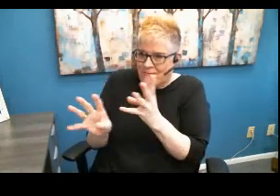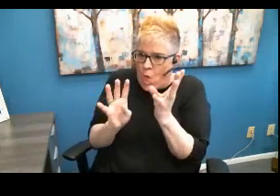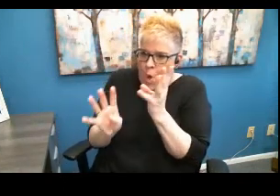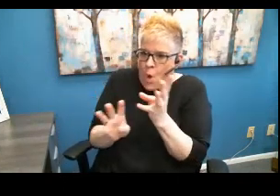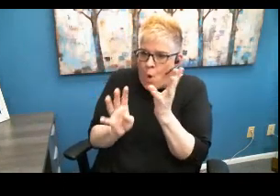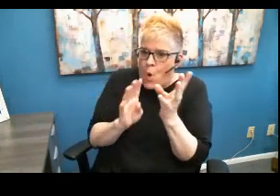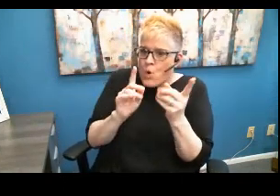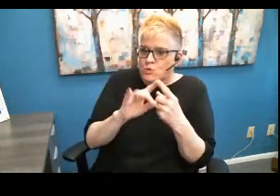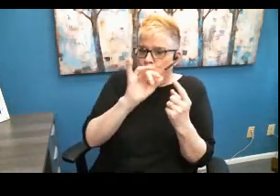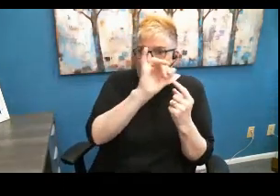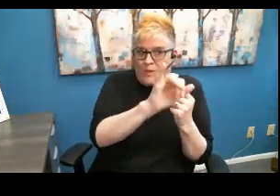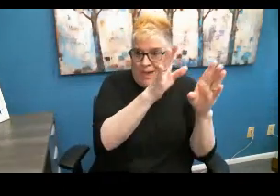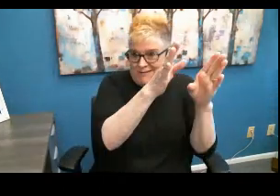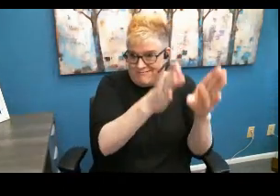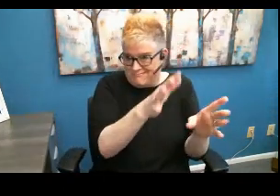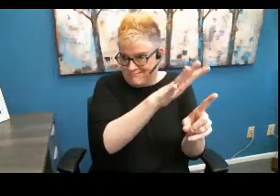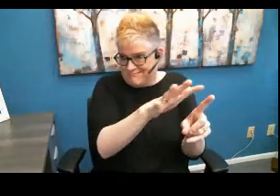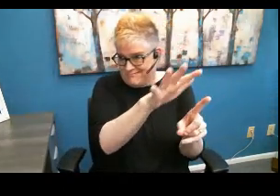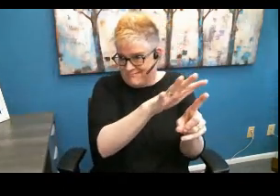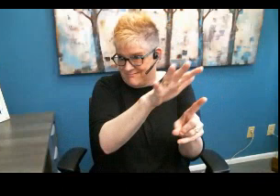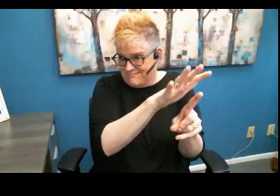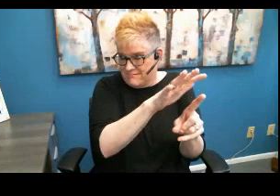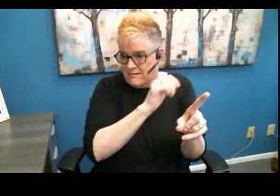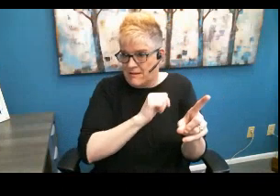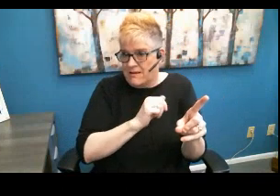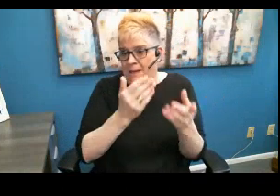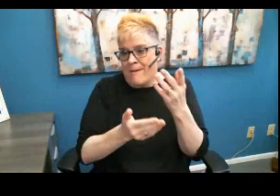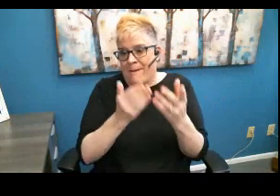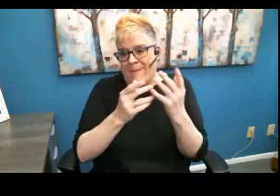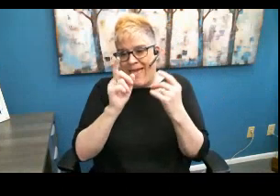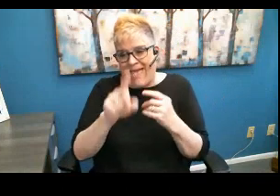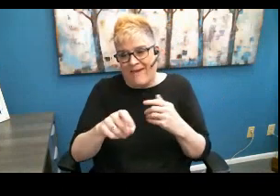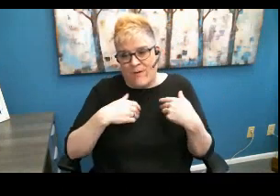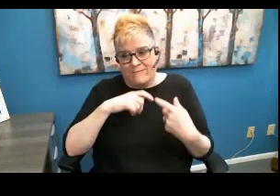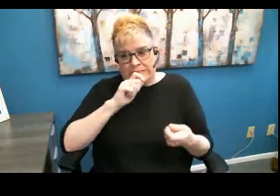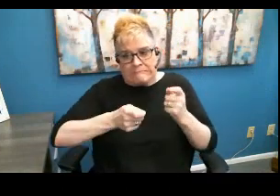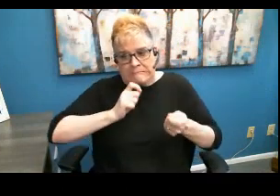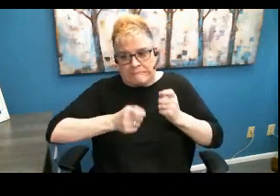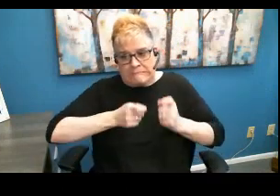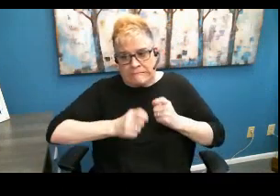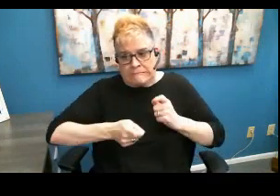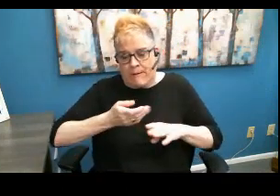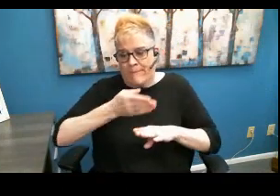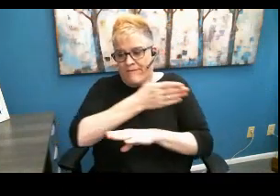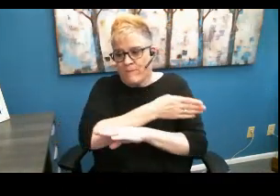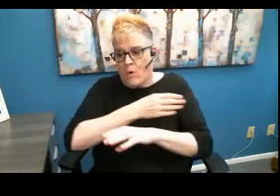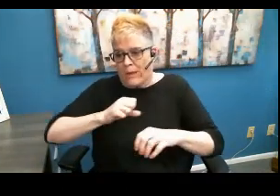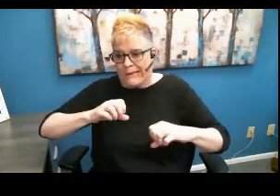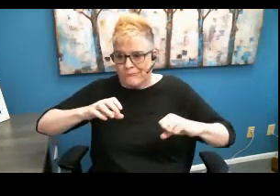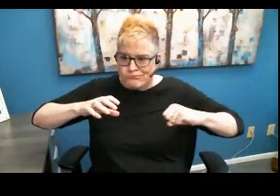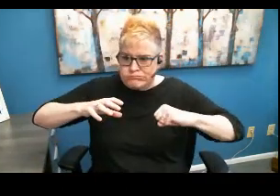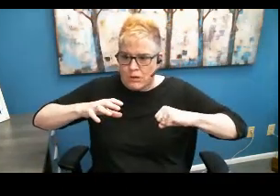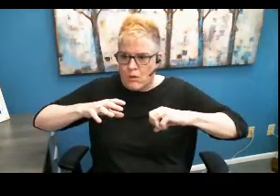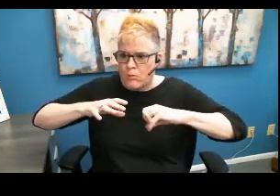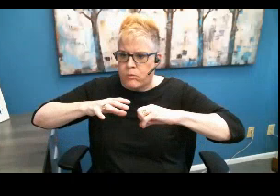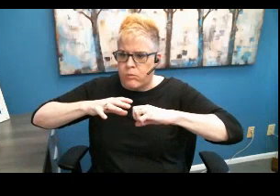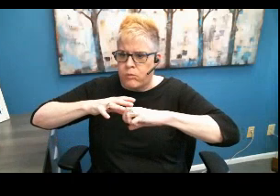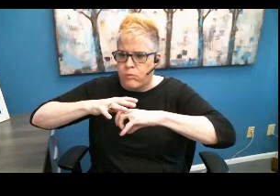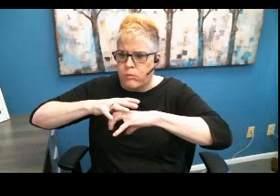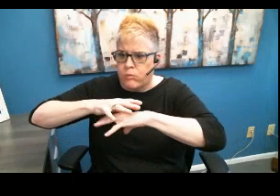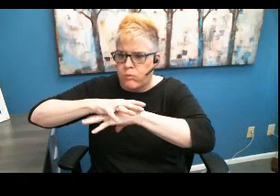end customer may have to be some iterations before we can push gas back out into our service territory.